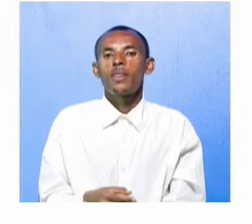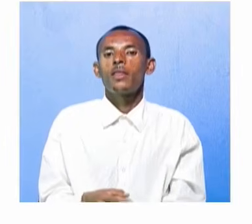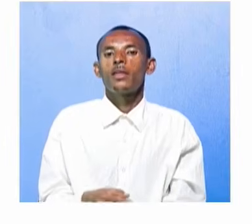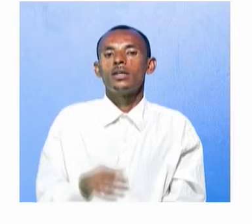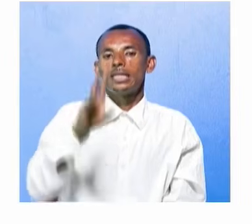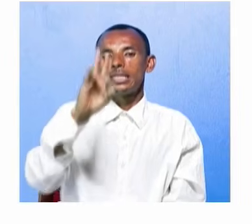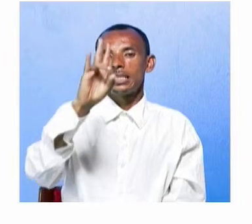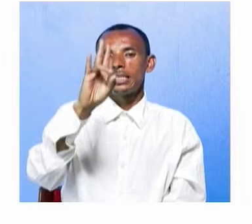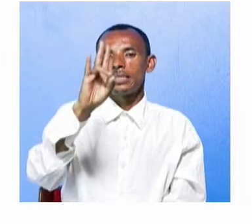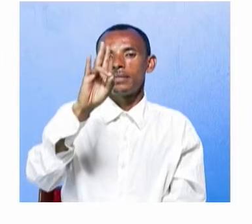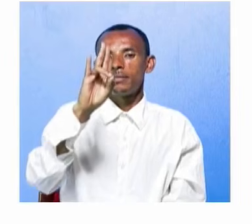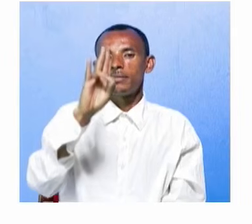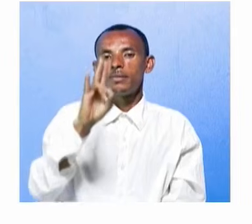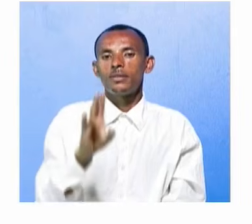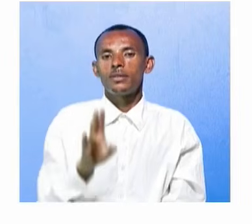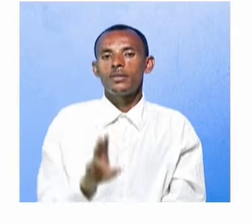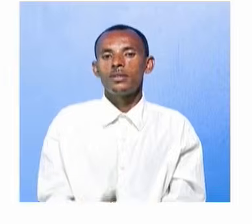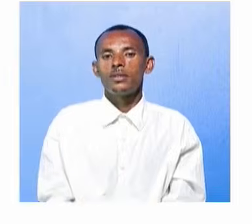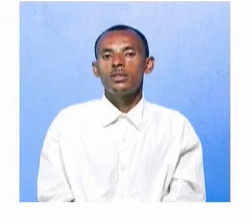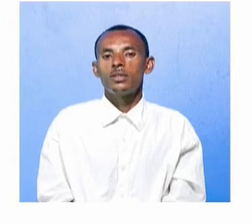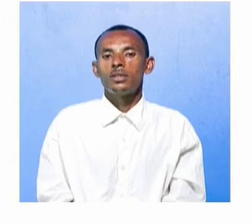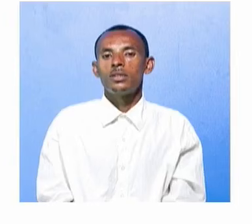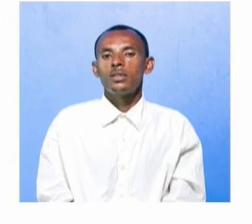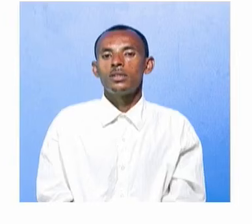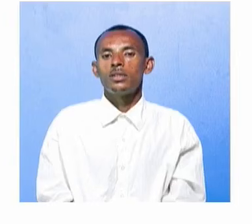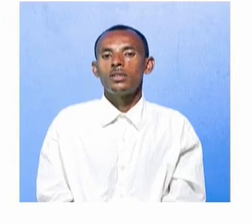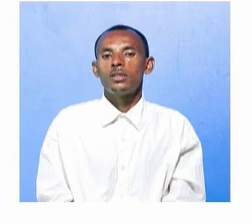7, okay, this is